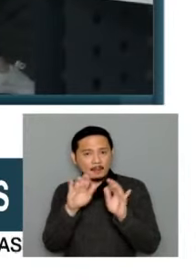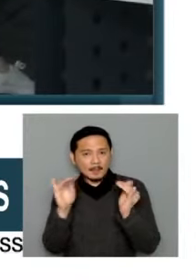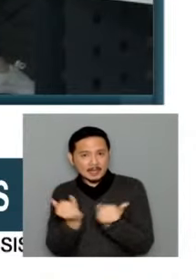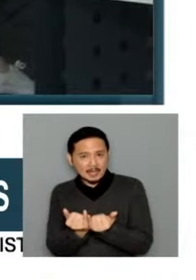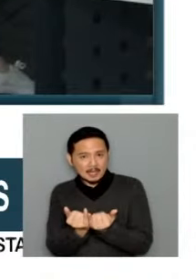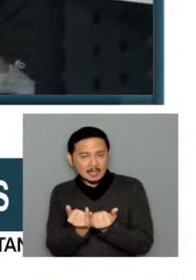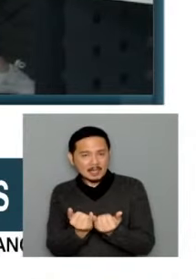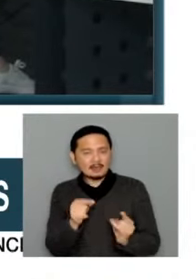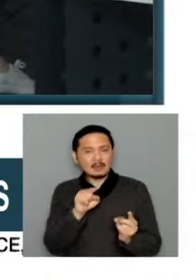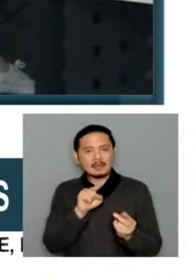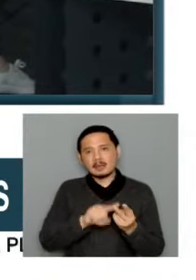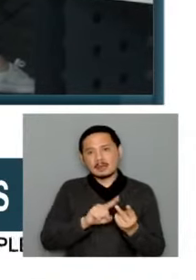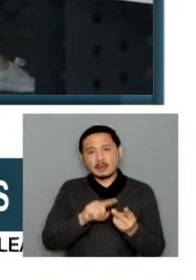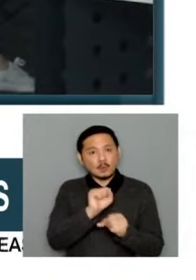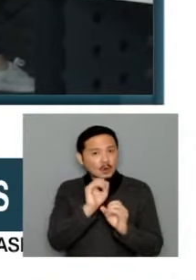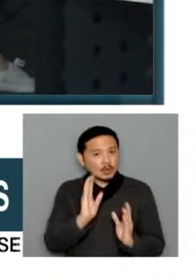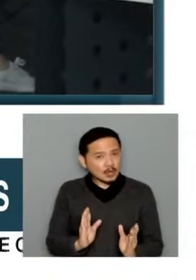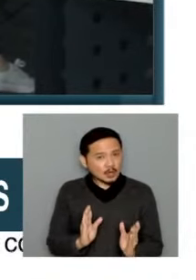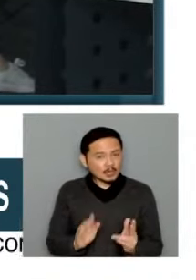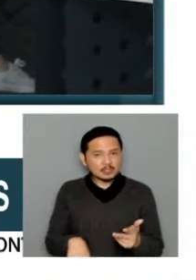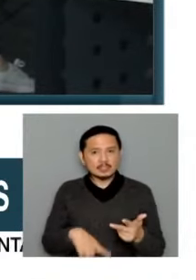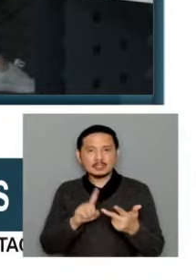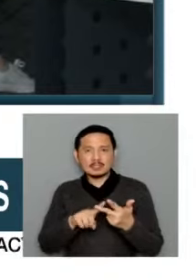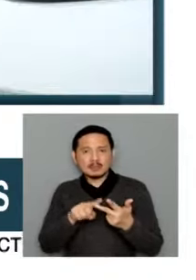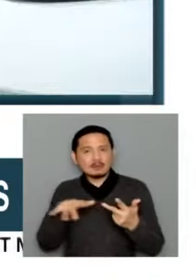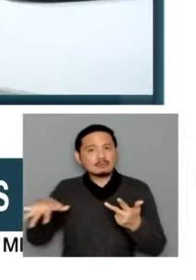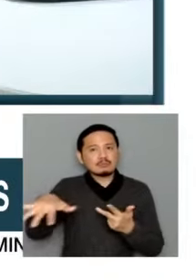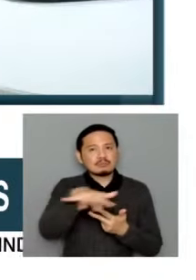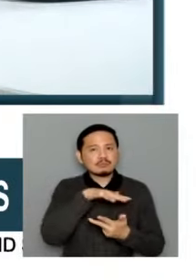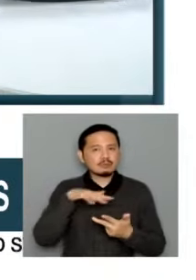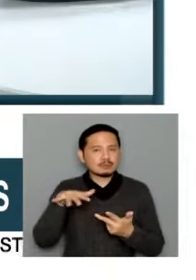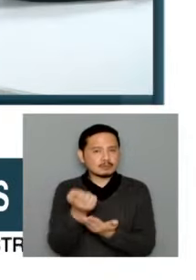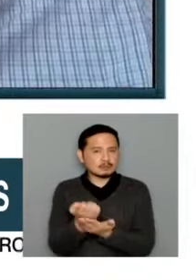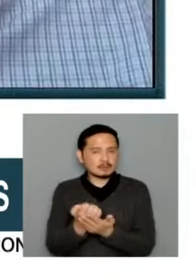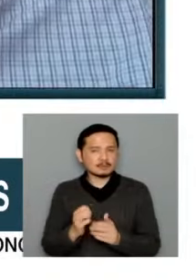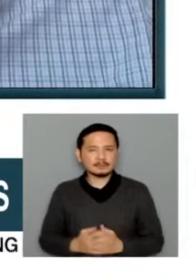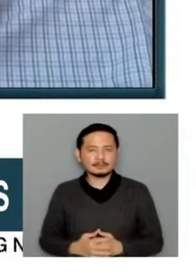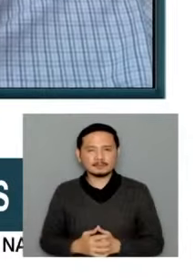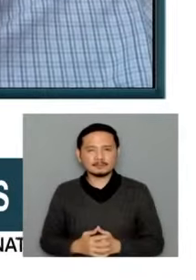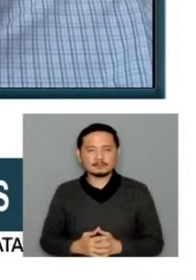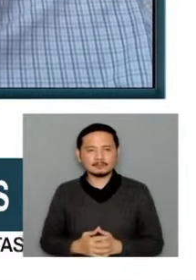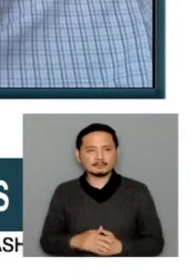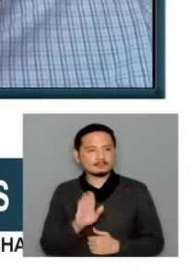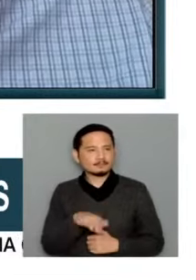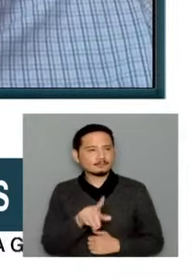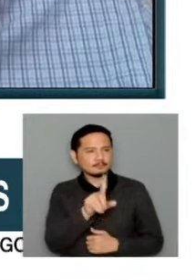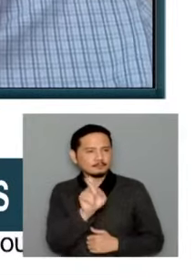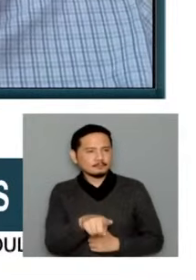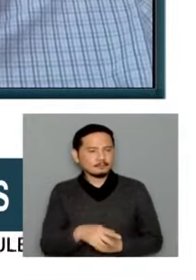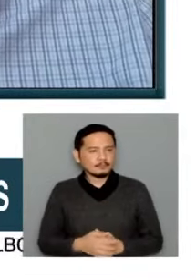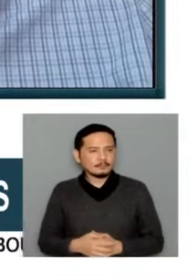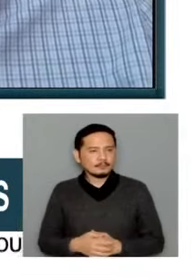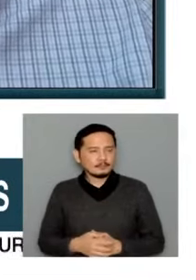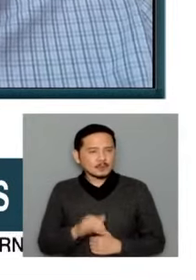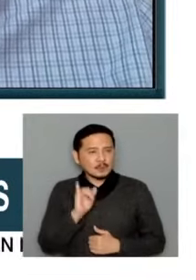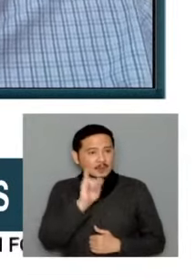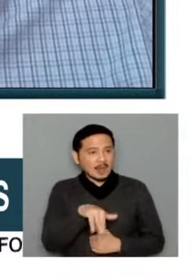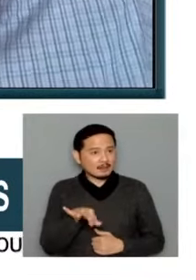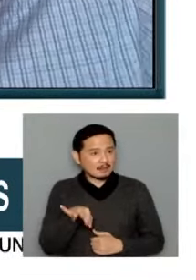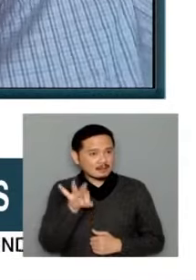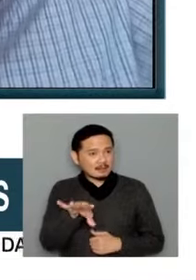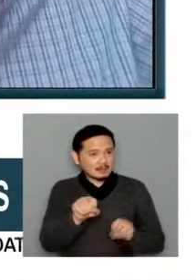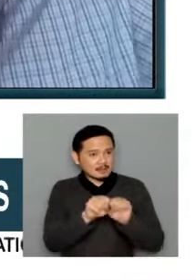the workers, right, and employer sector? Correct. Is it possible then to sort of model it, since we're talking about